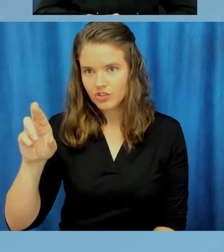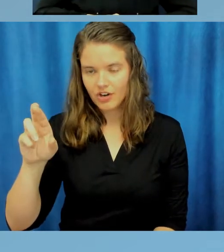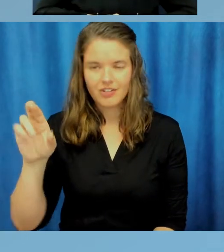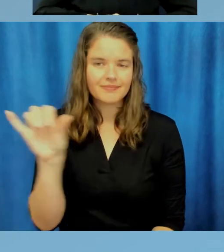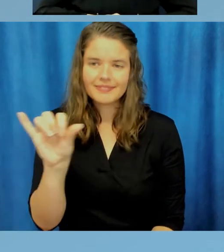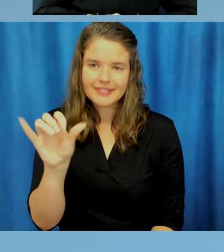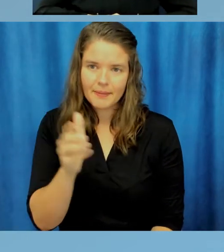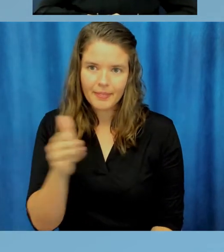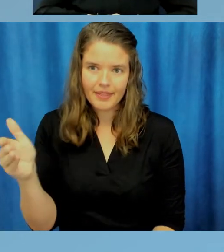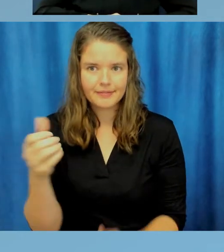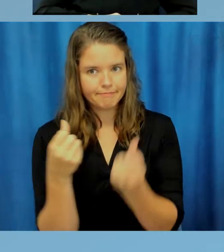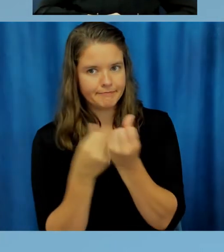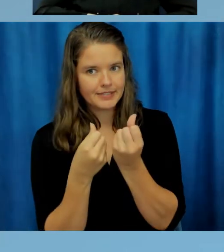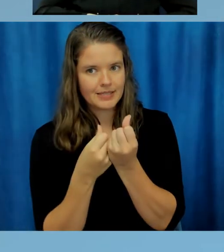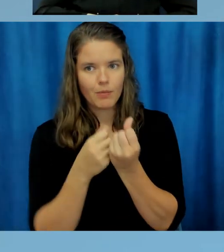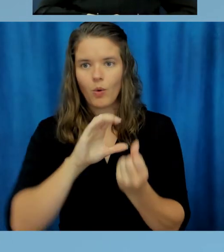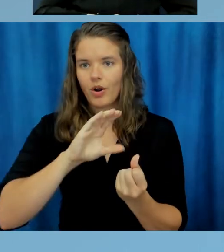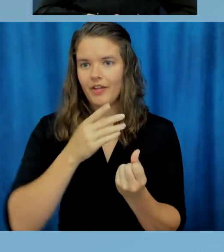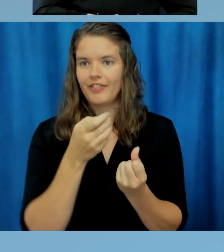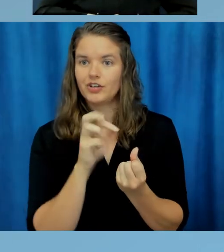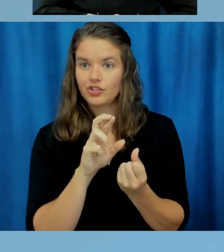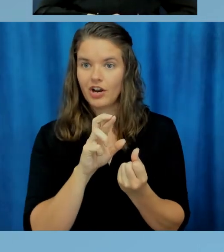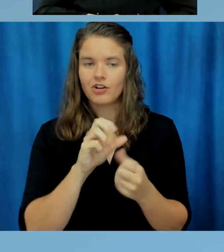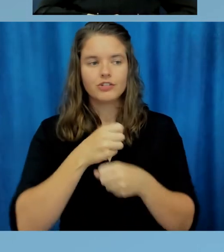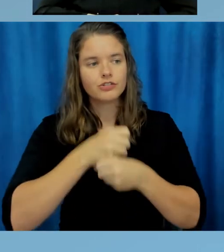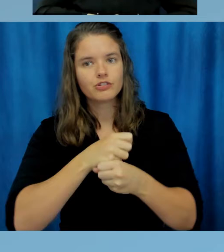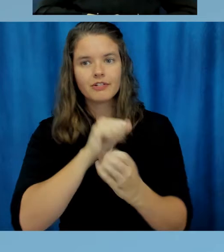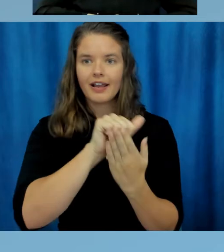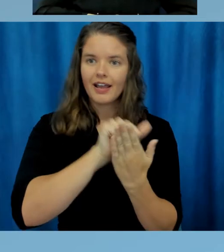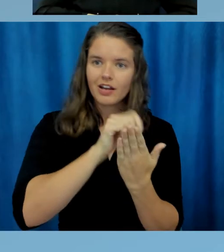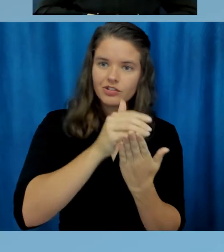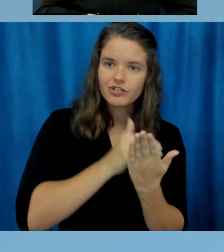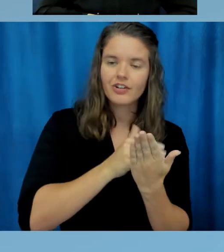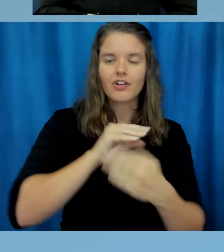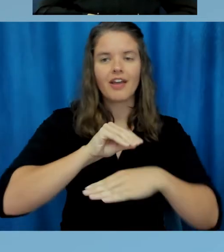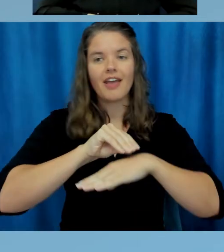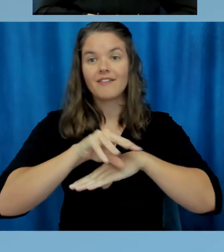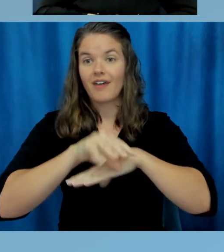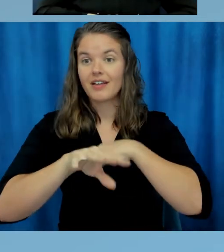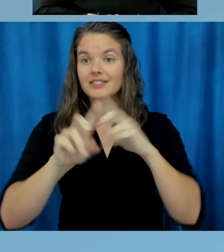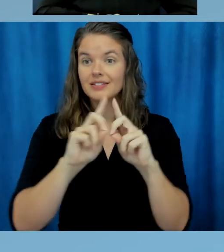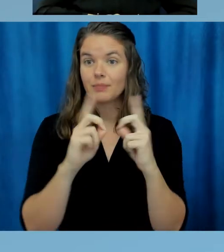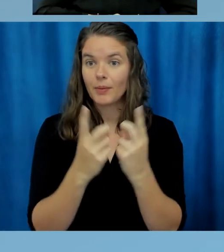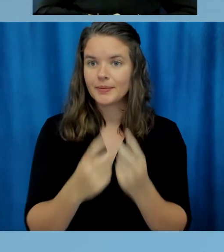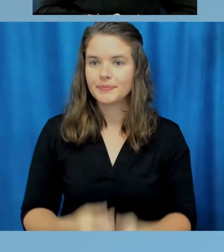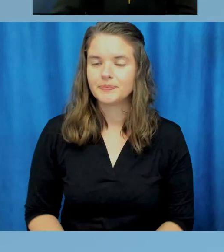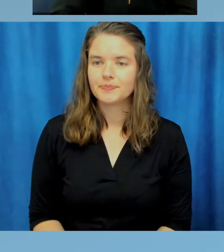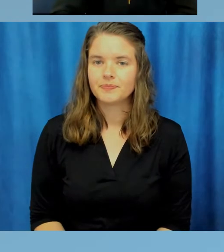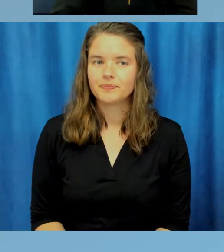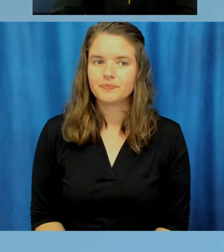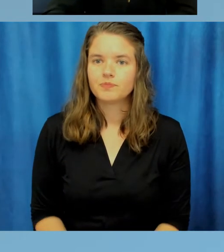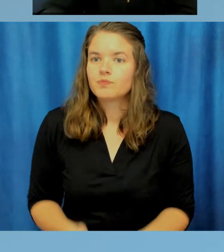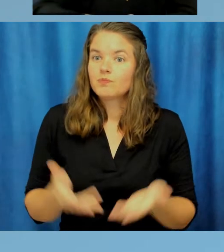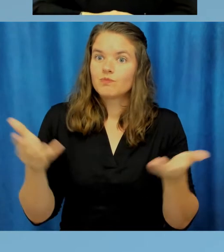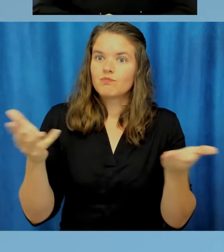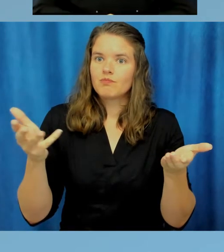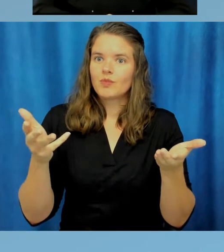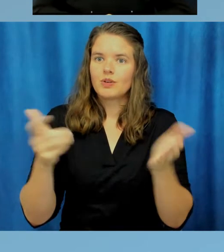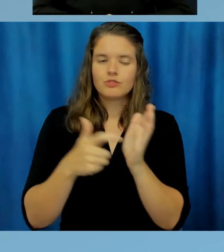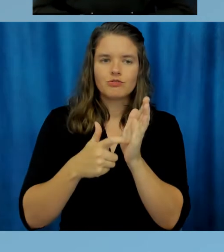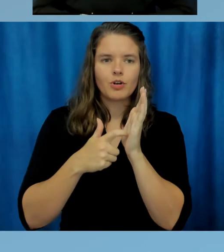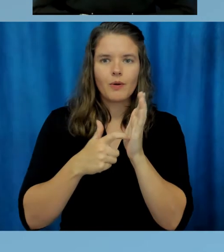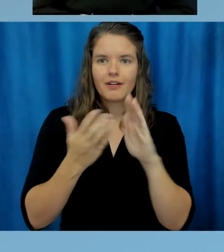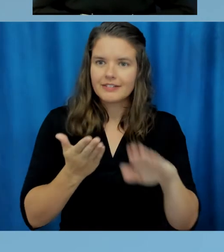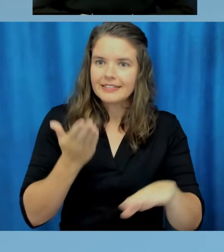does exactly the same. They support the chair in creating agendas and advising the department. So what's required to submit